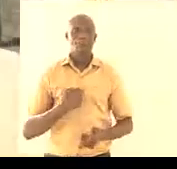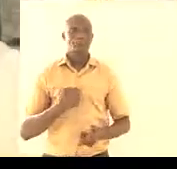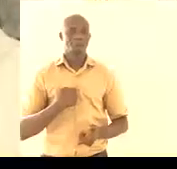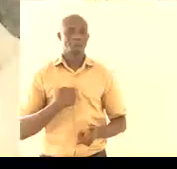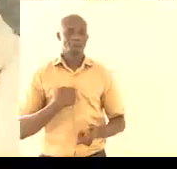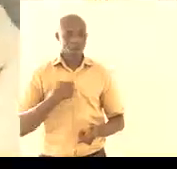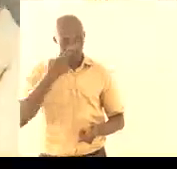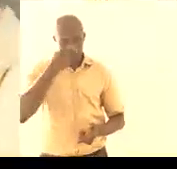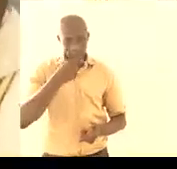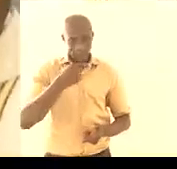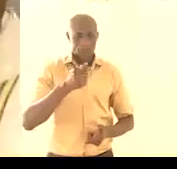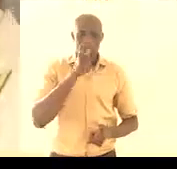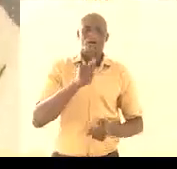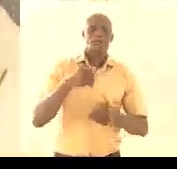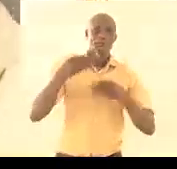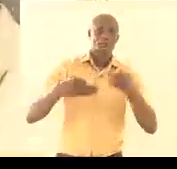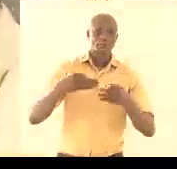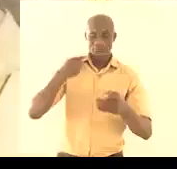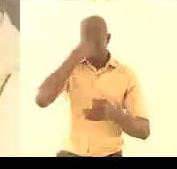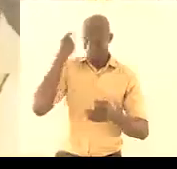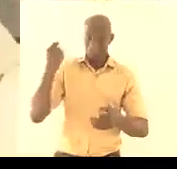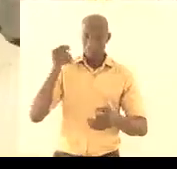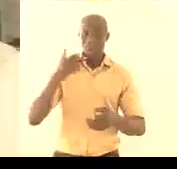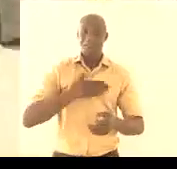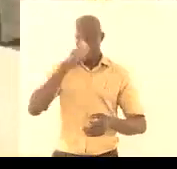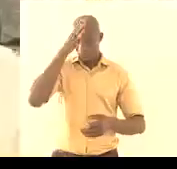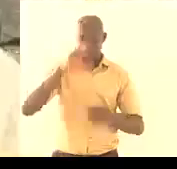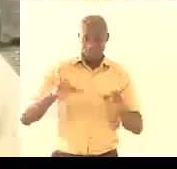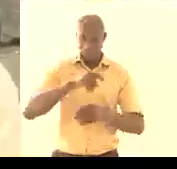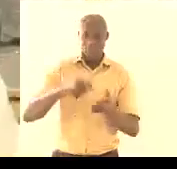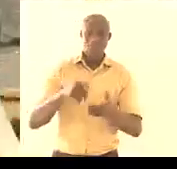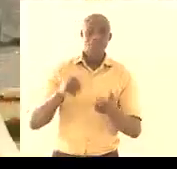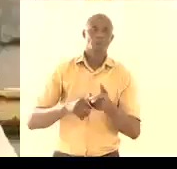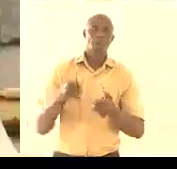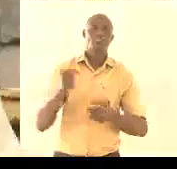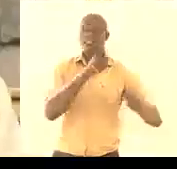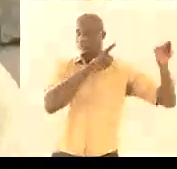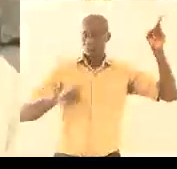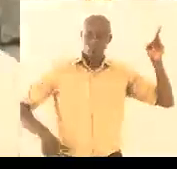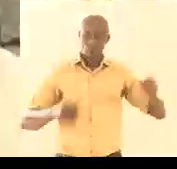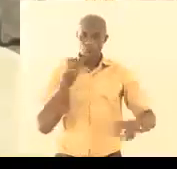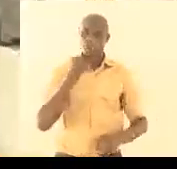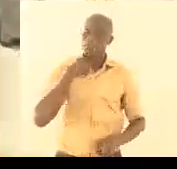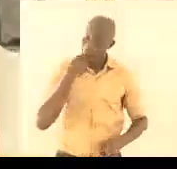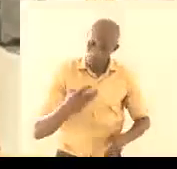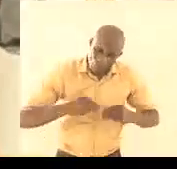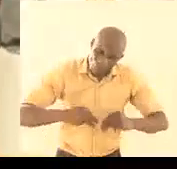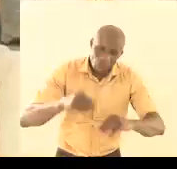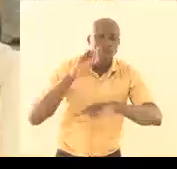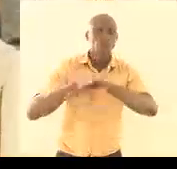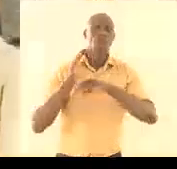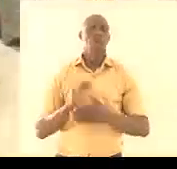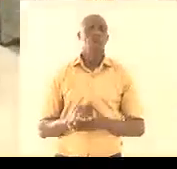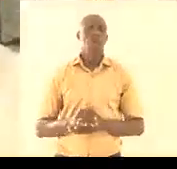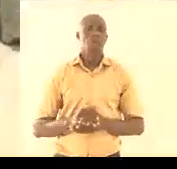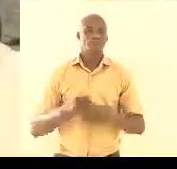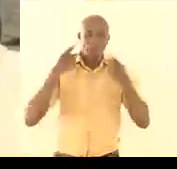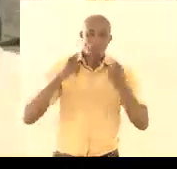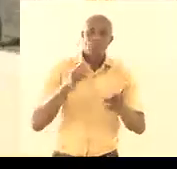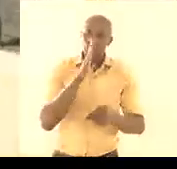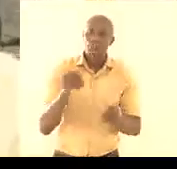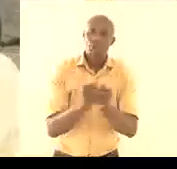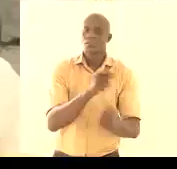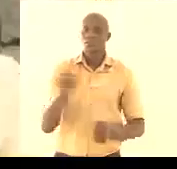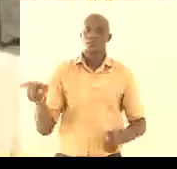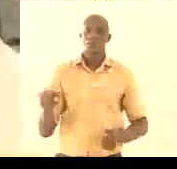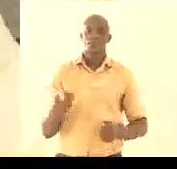me. I'm justified to remain there because my father did this to me. The Lord is saying, move on. Peace be